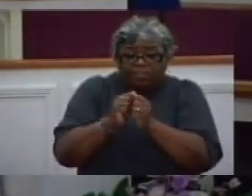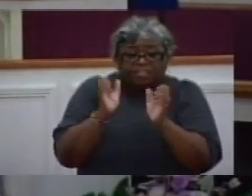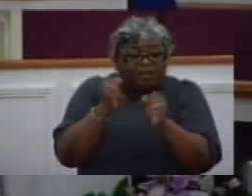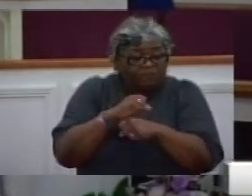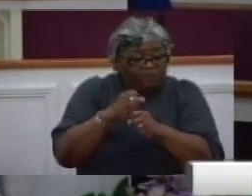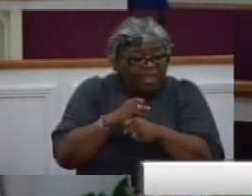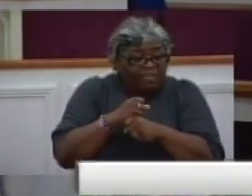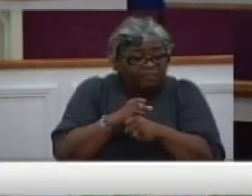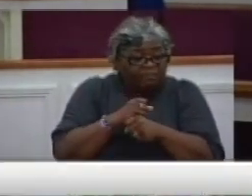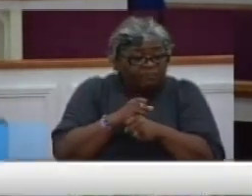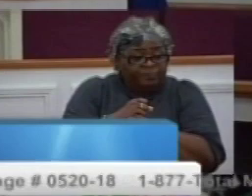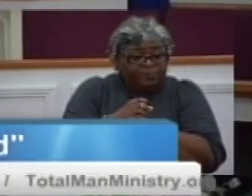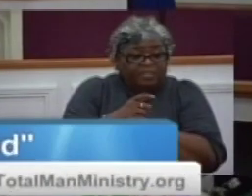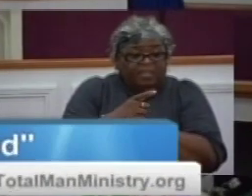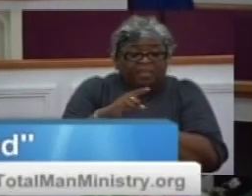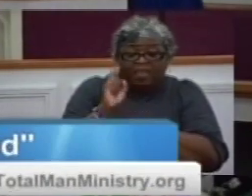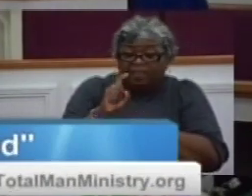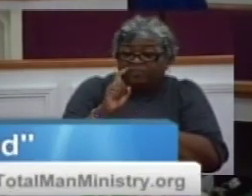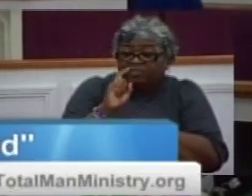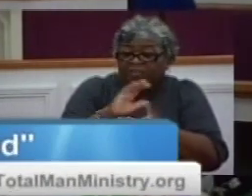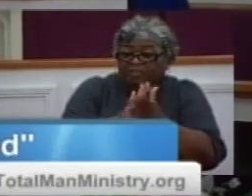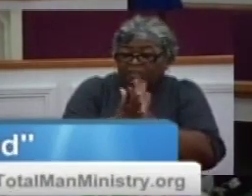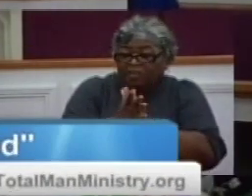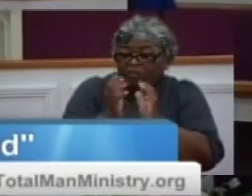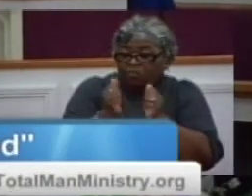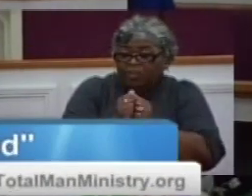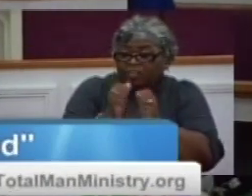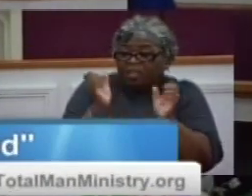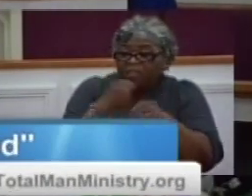Slap your neighbor high five and say it's got to come with a fight.